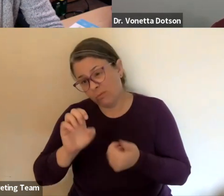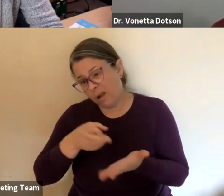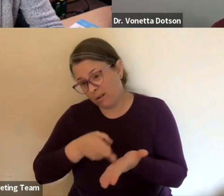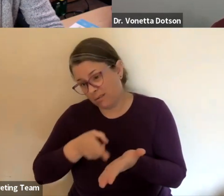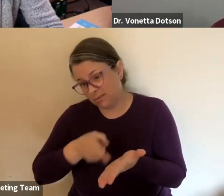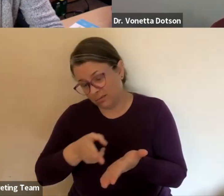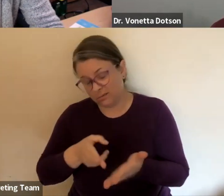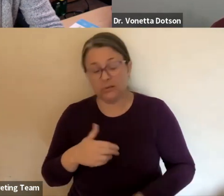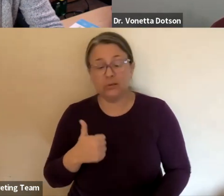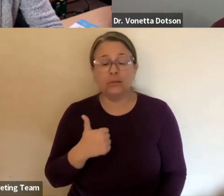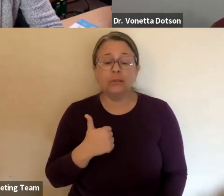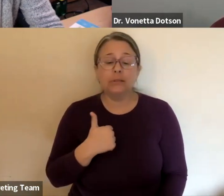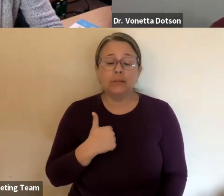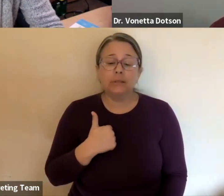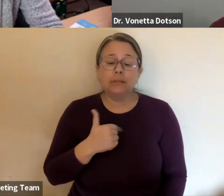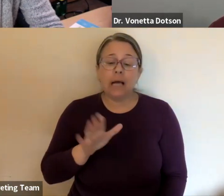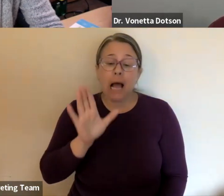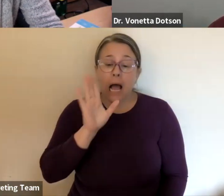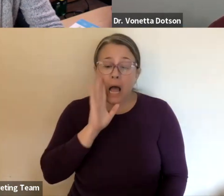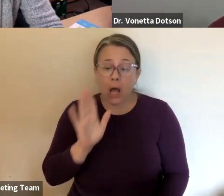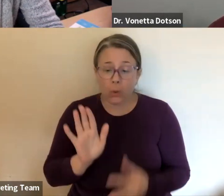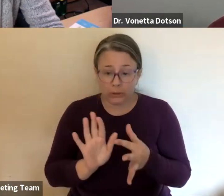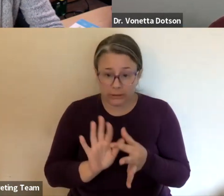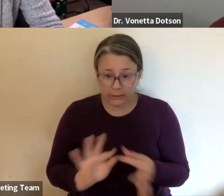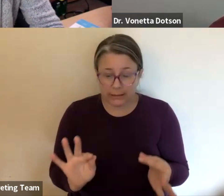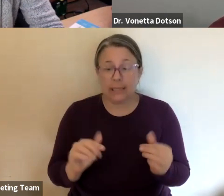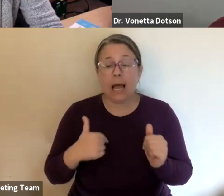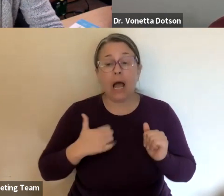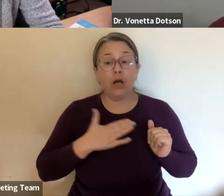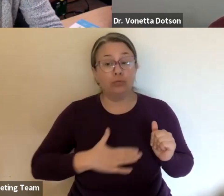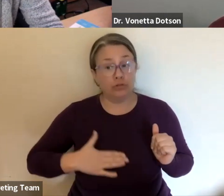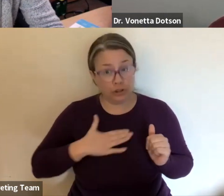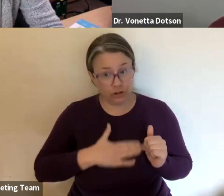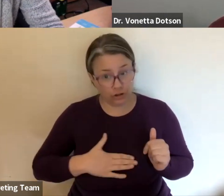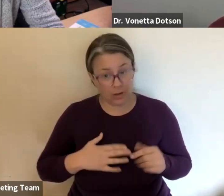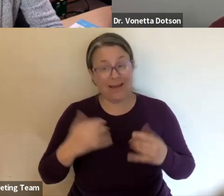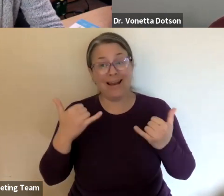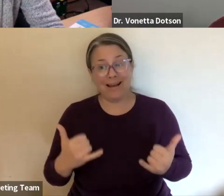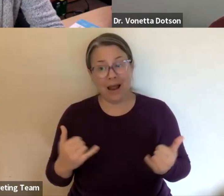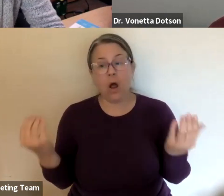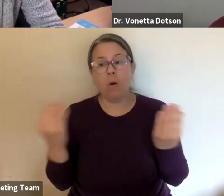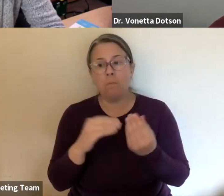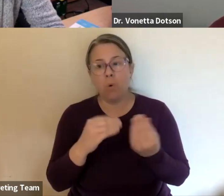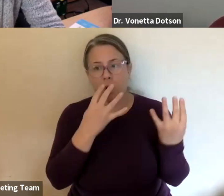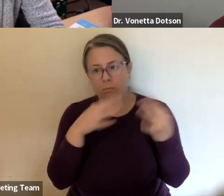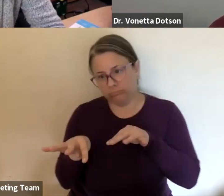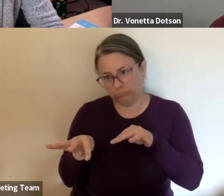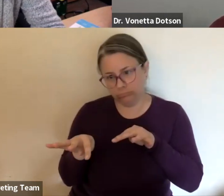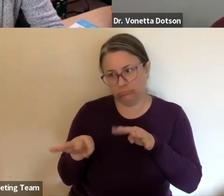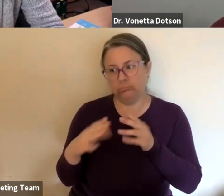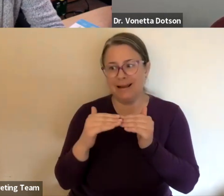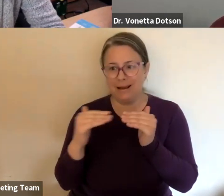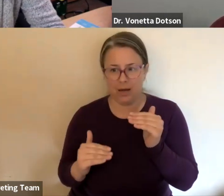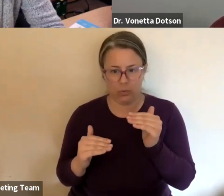on inequities in society across different groups. We, of course, in 2020 in particular,